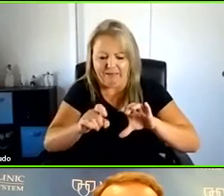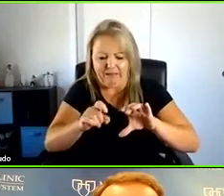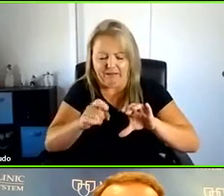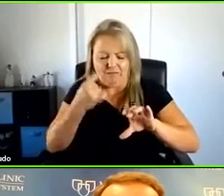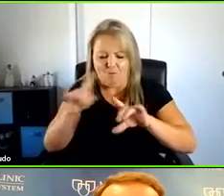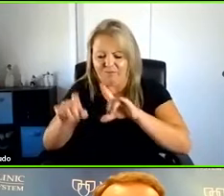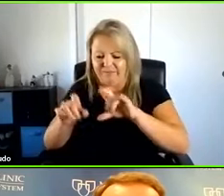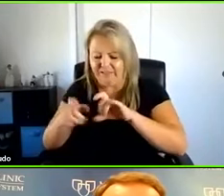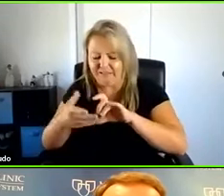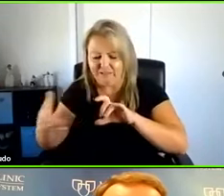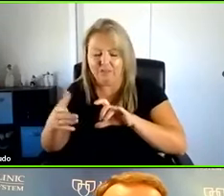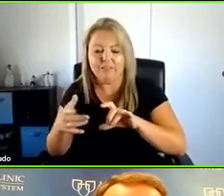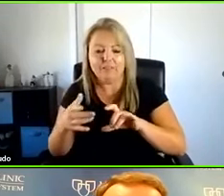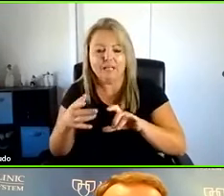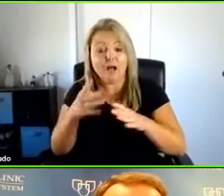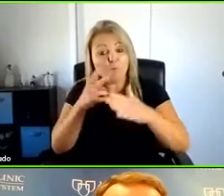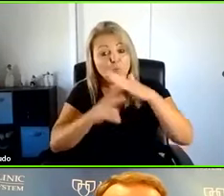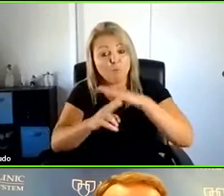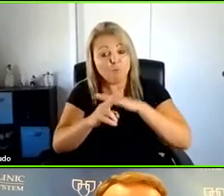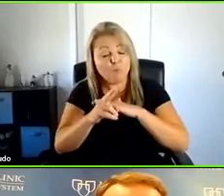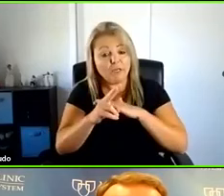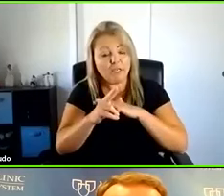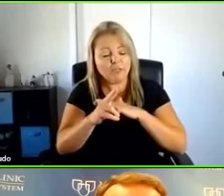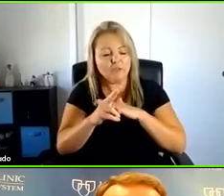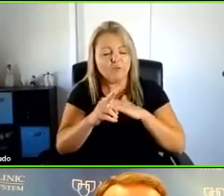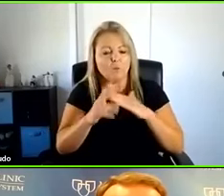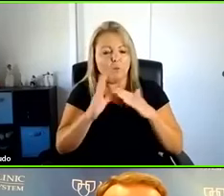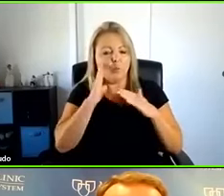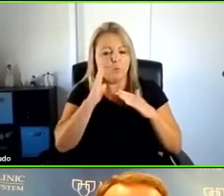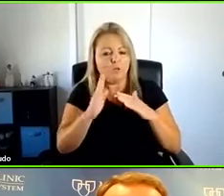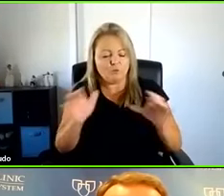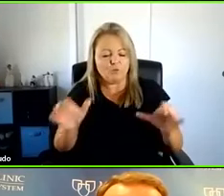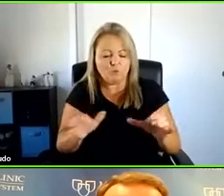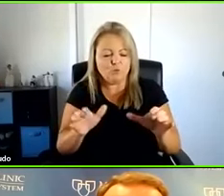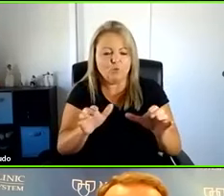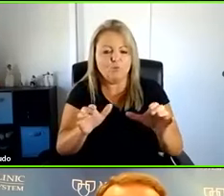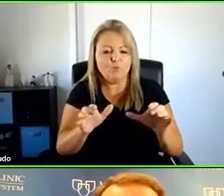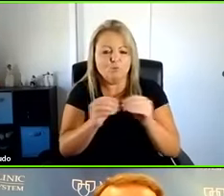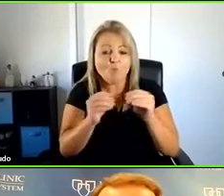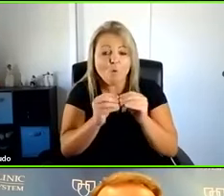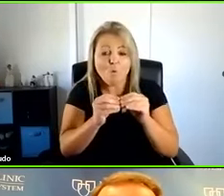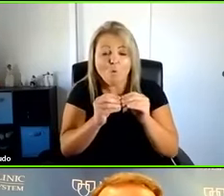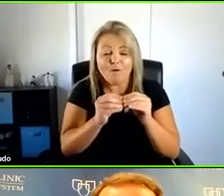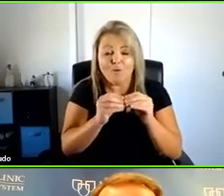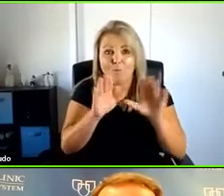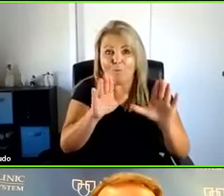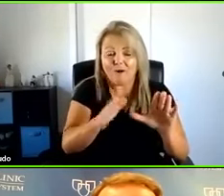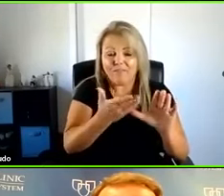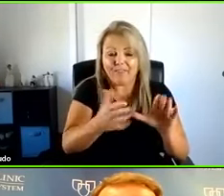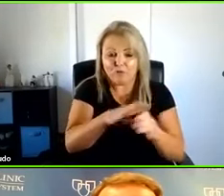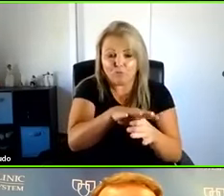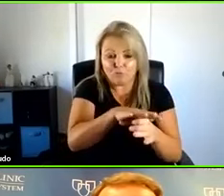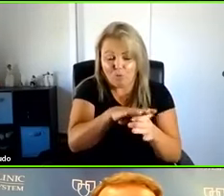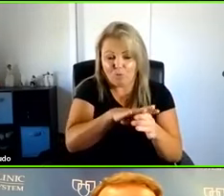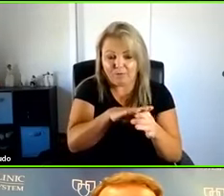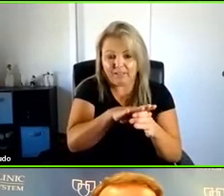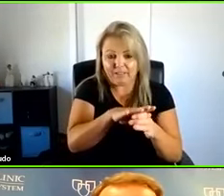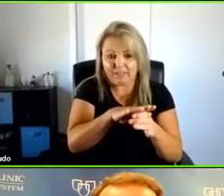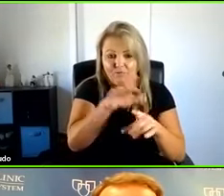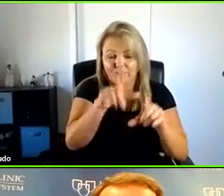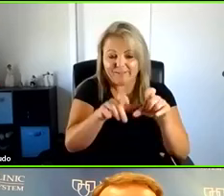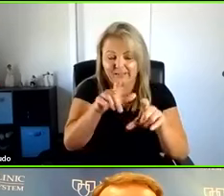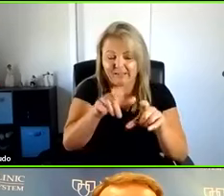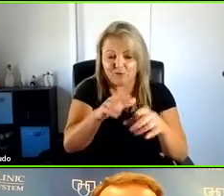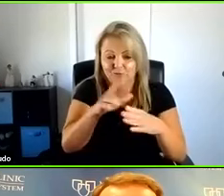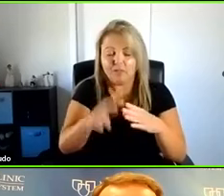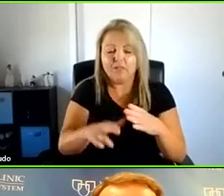I predict that we're going to do saliva testing and some other things in the very near future, locally and in other places nationally, and that'll